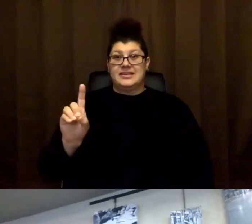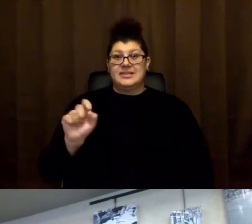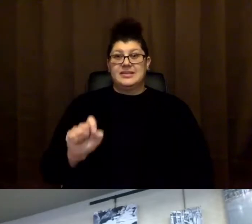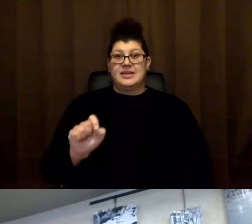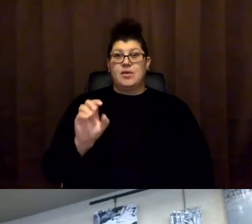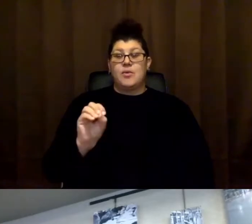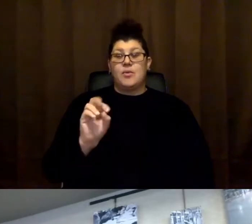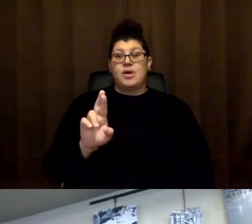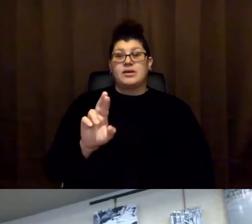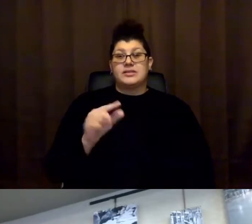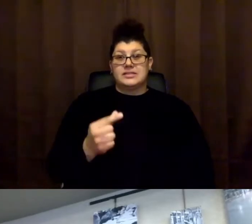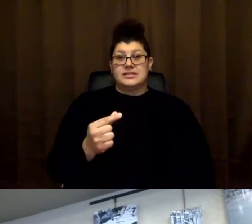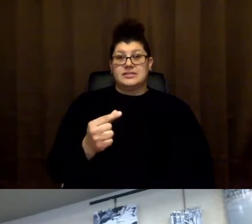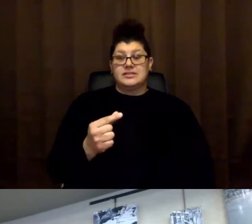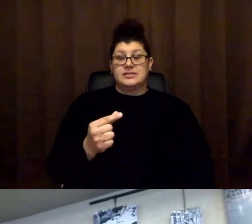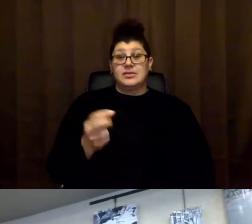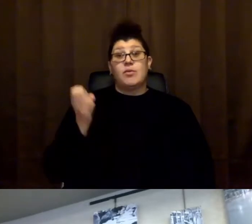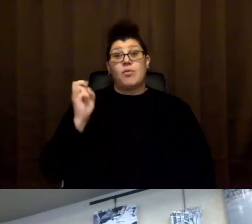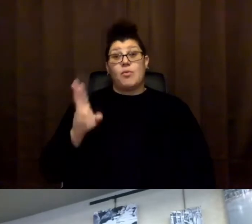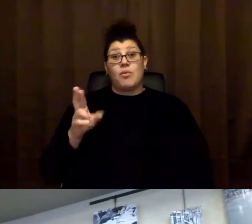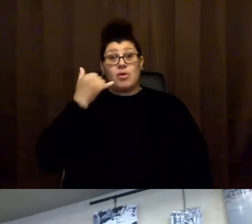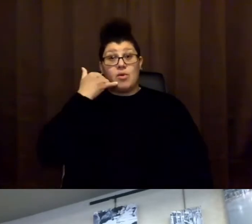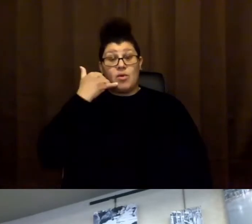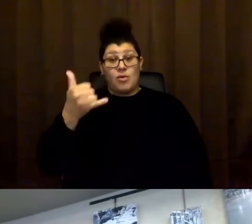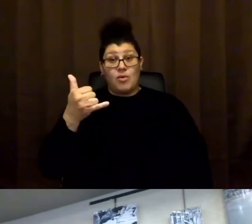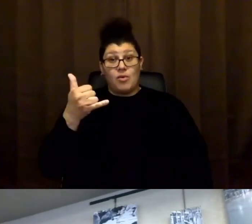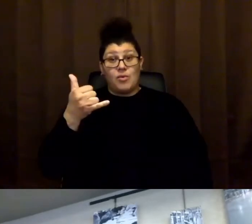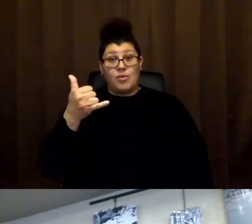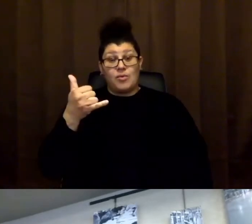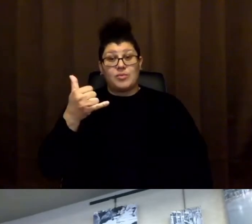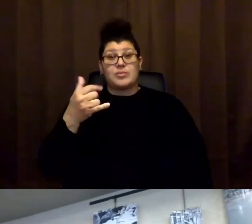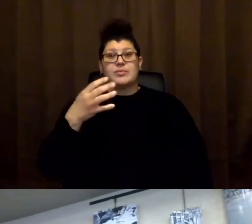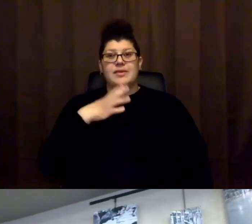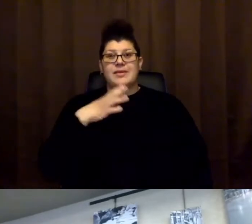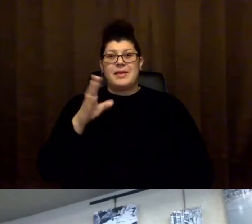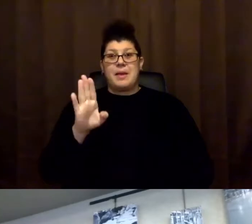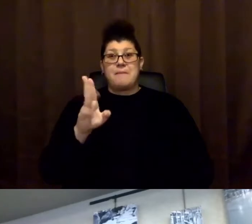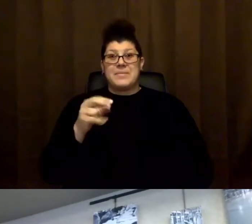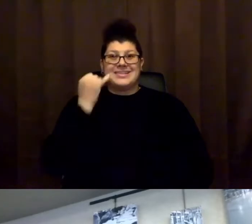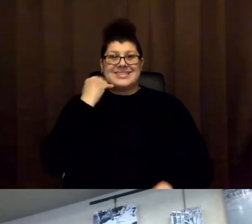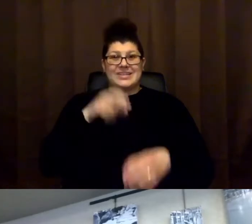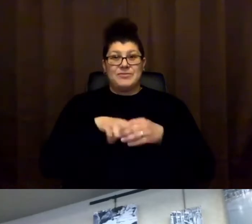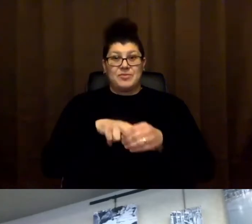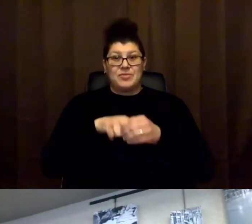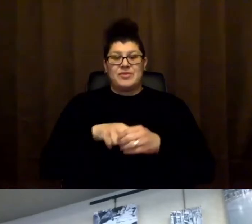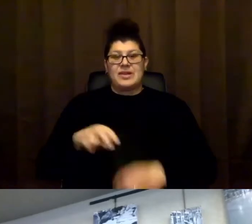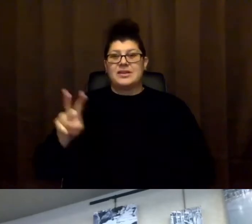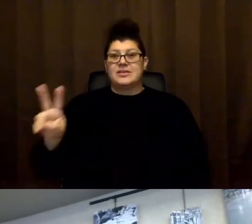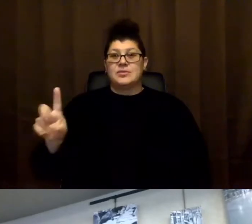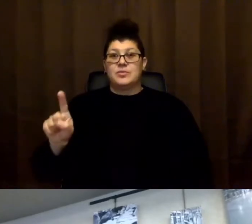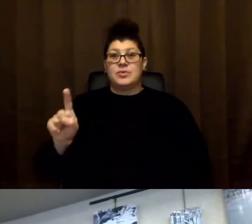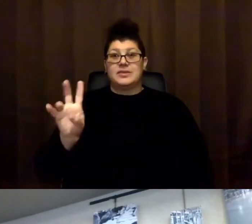mtd.org, or you can call us anytime our buses are running at